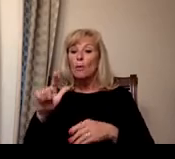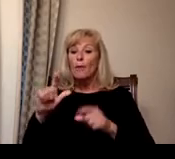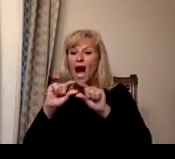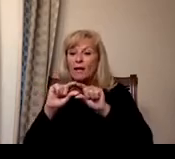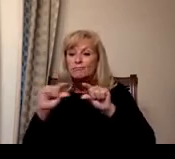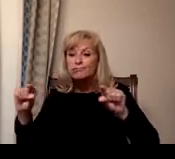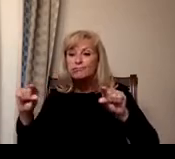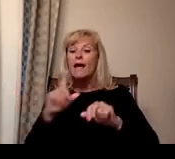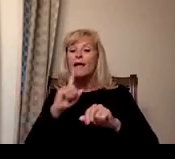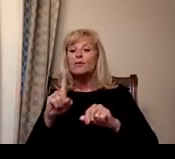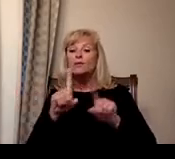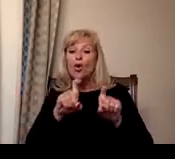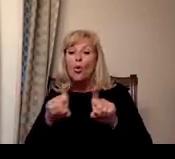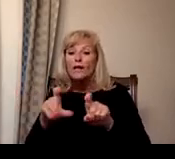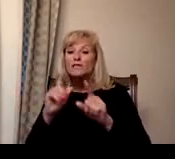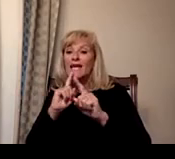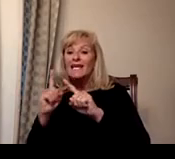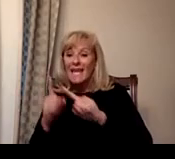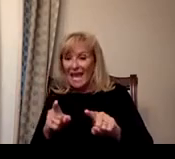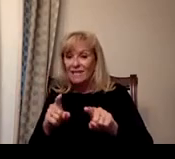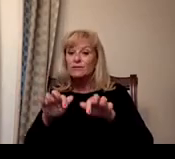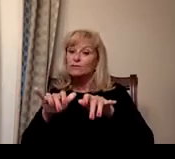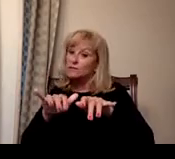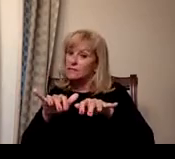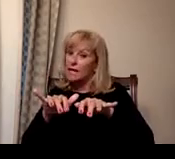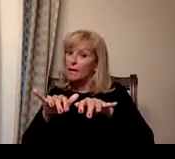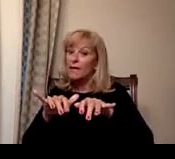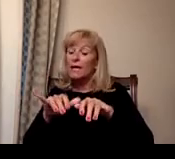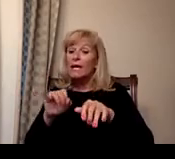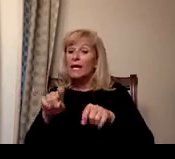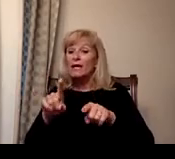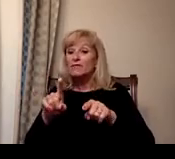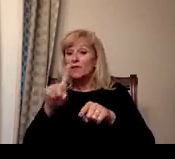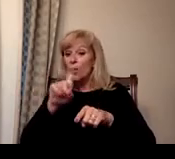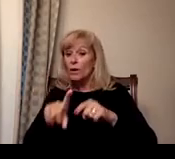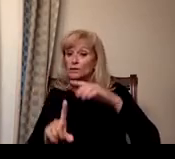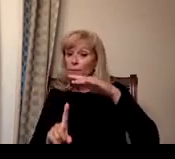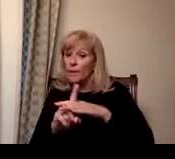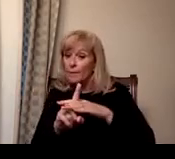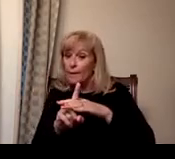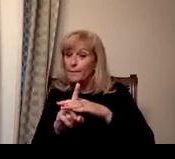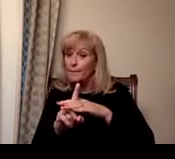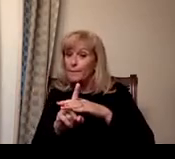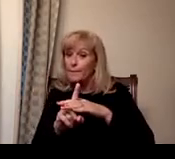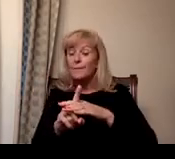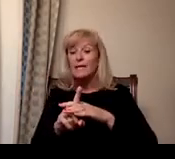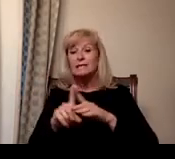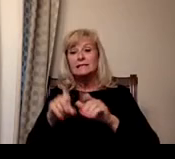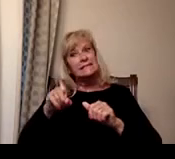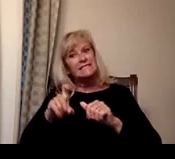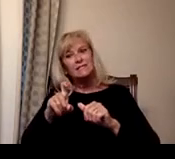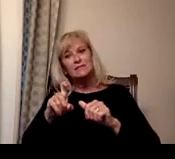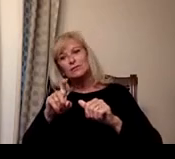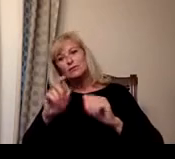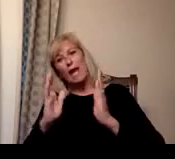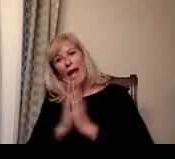may not be able to get to it during the presentation, but if you do have a burning question, go ahead and